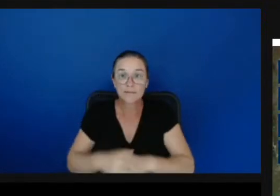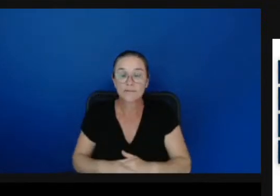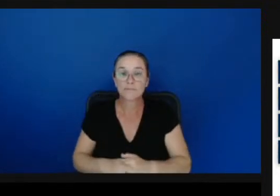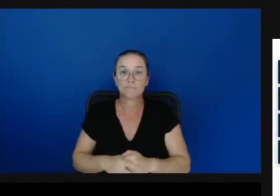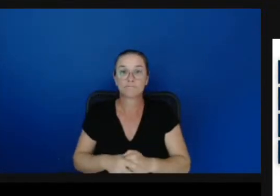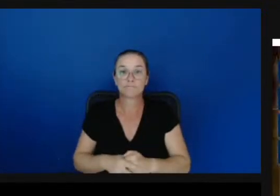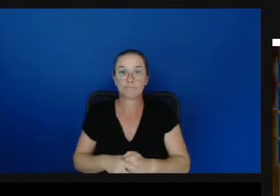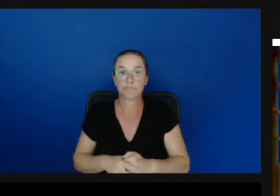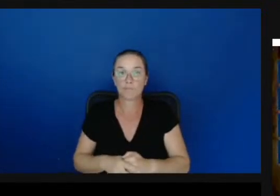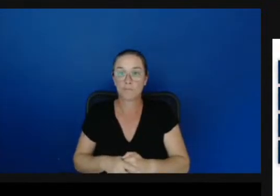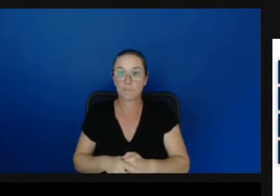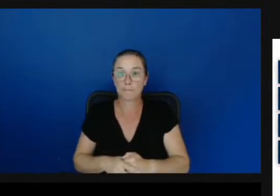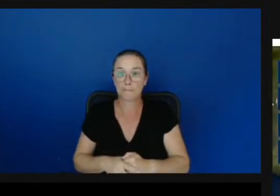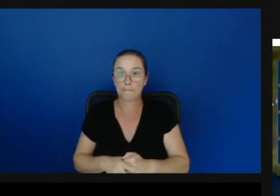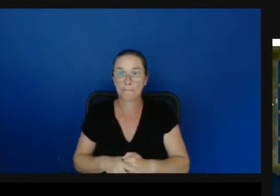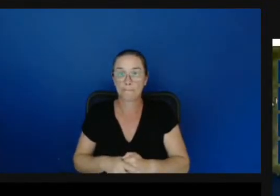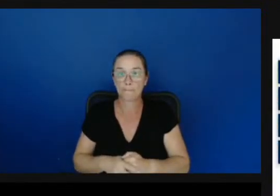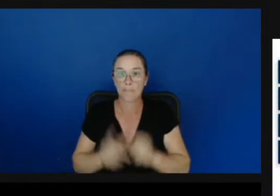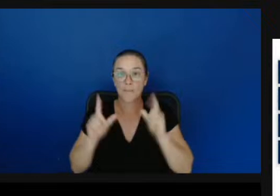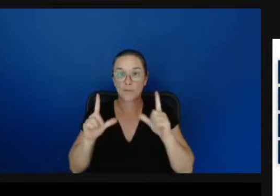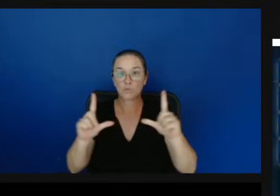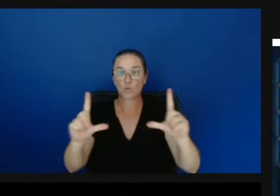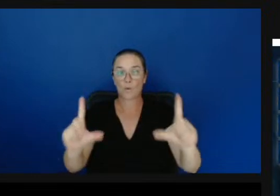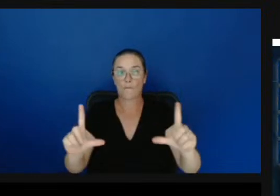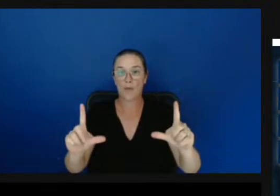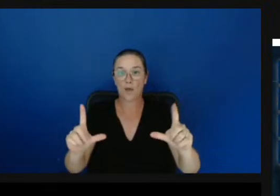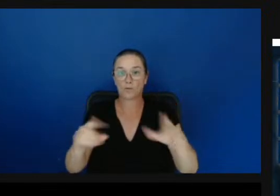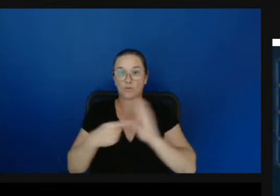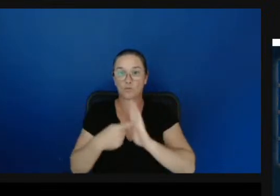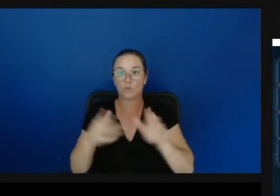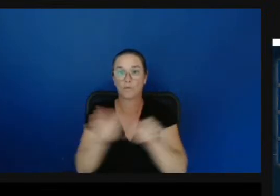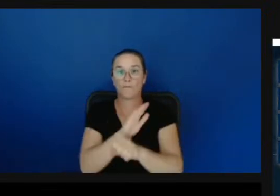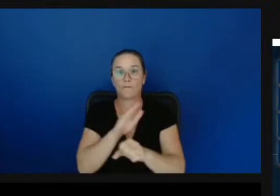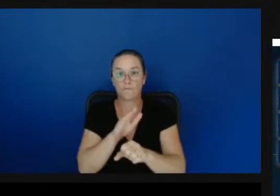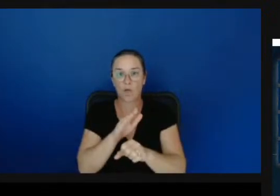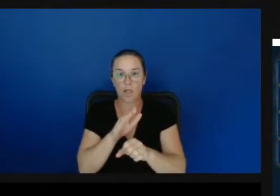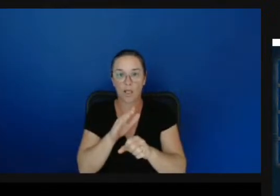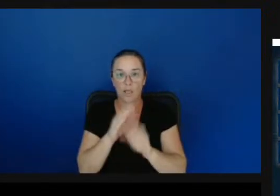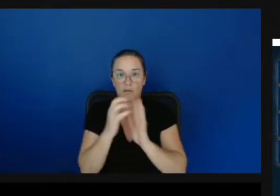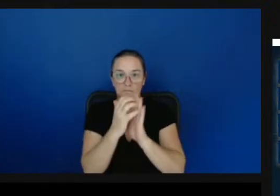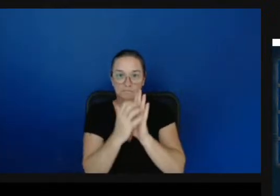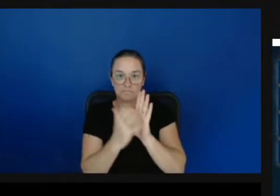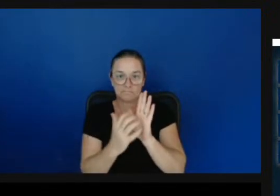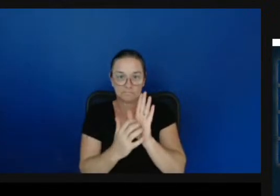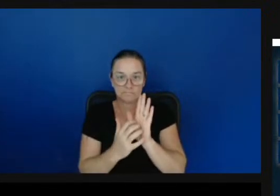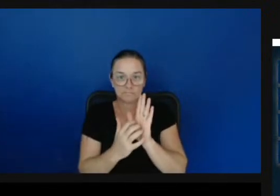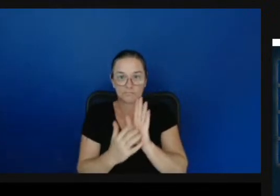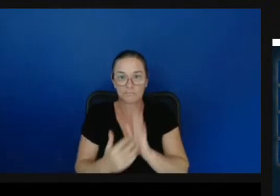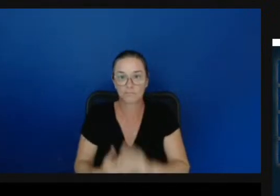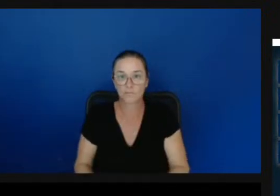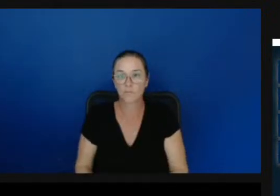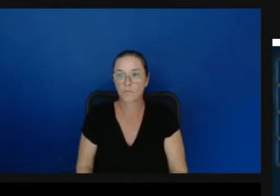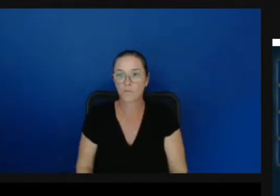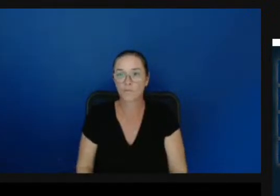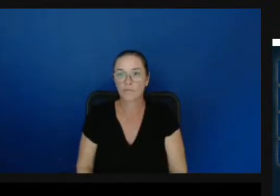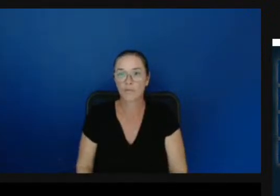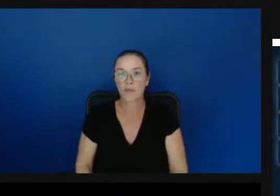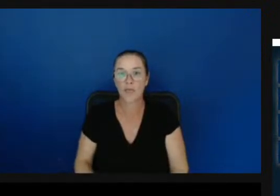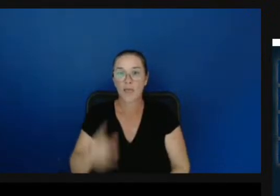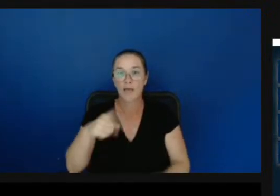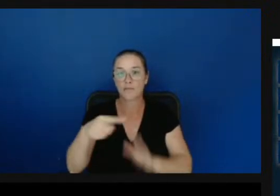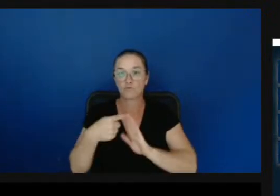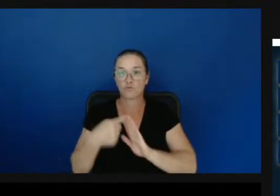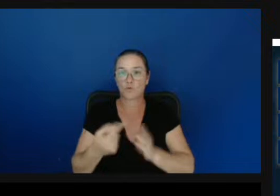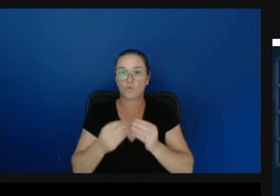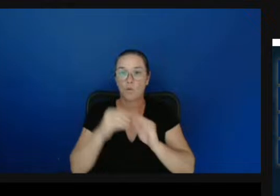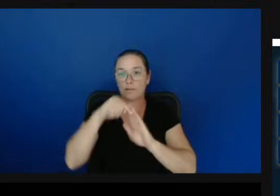Zoom it out here just to show you the full pattern, which is that of earthquakes deeper under Pahala. There